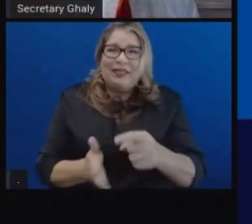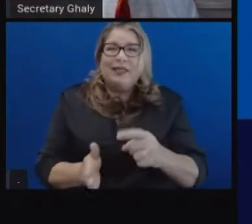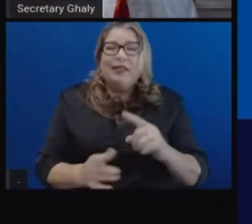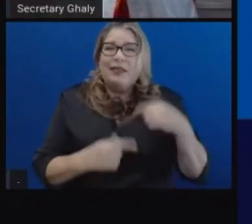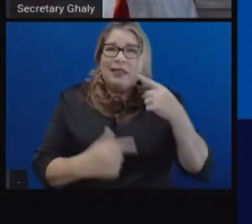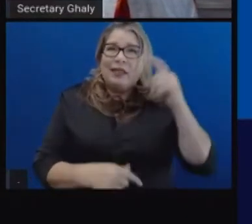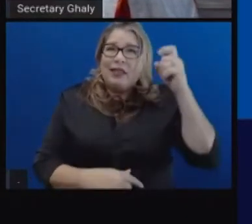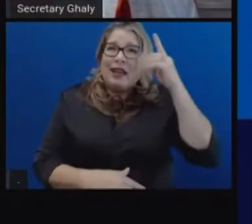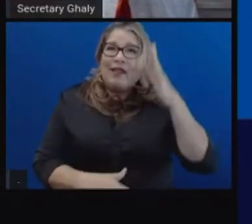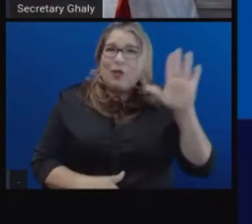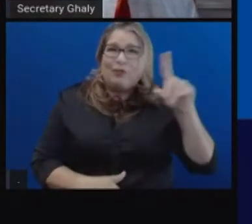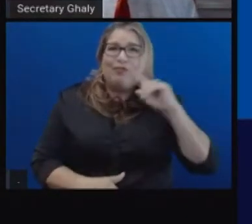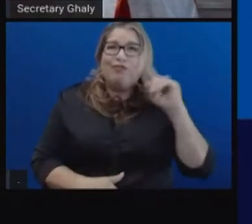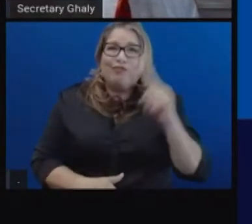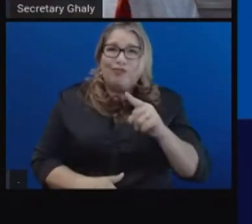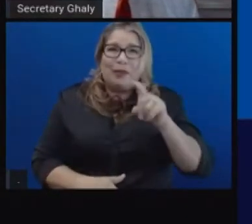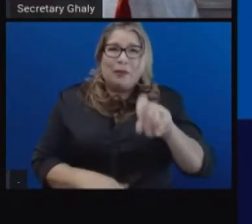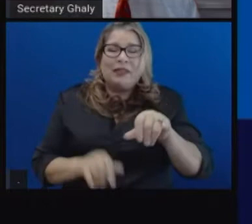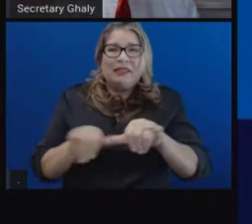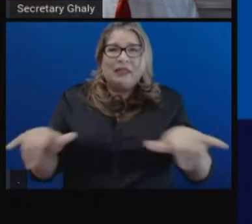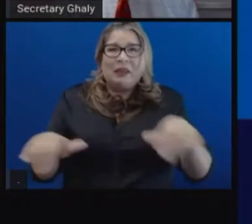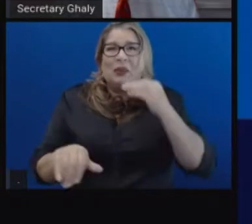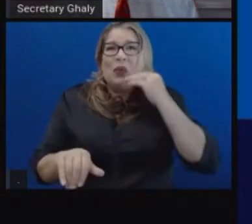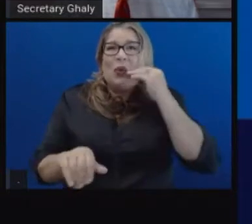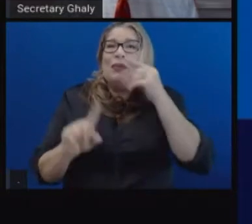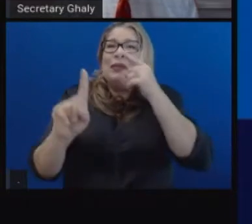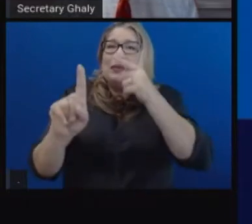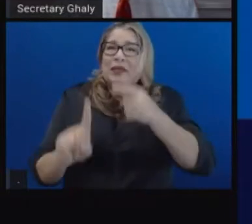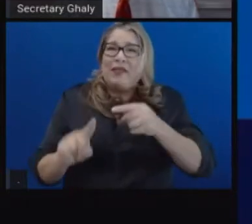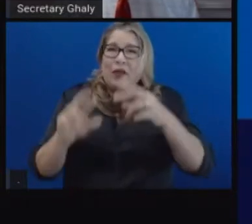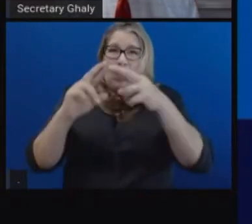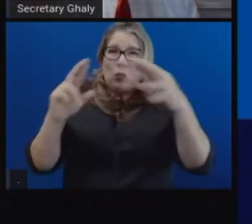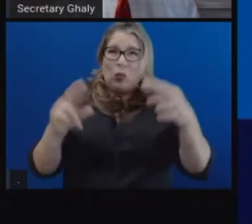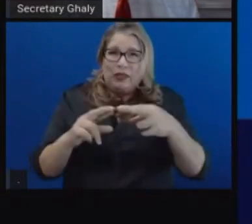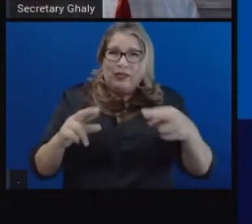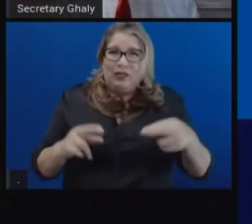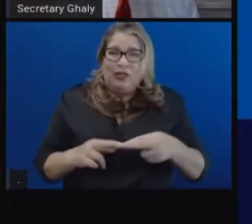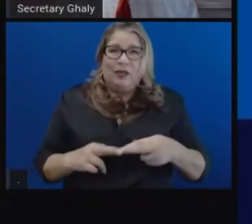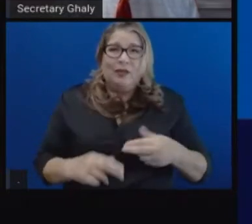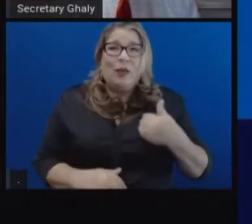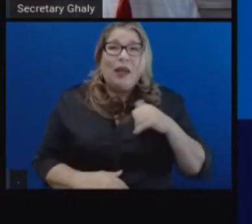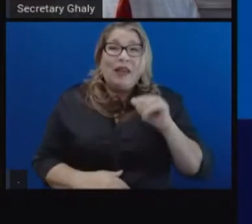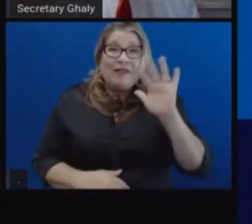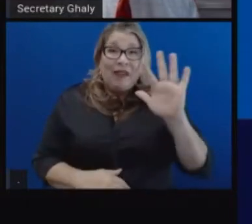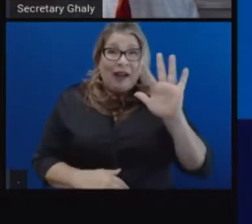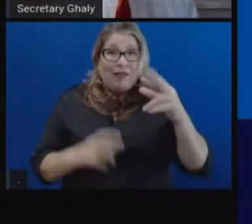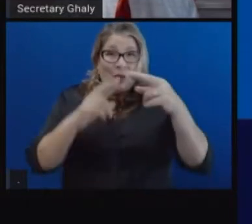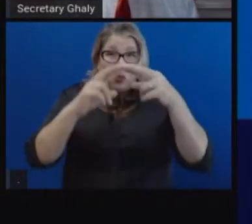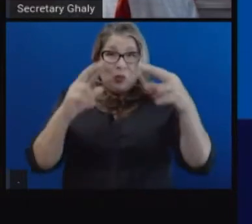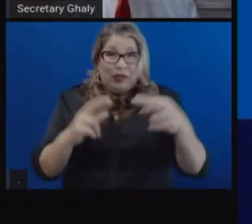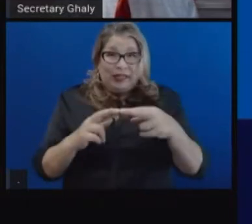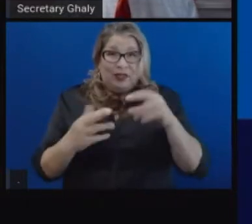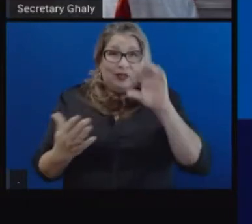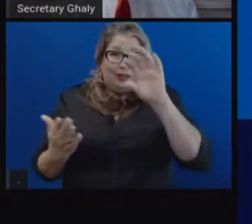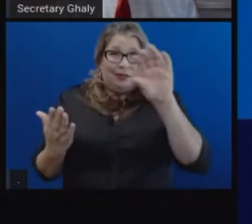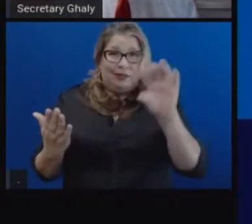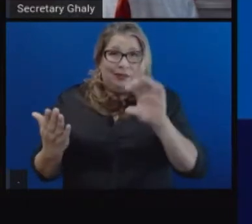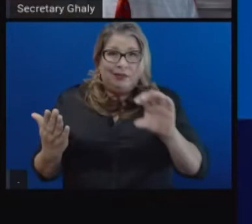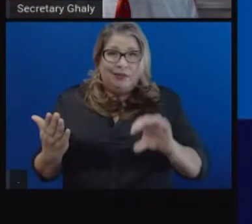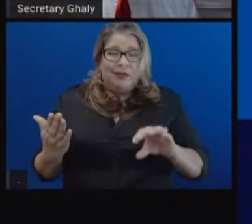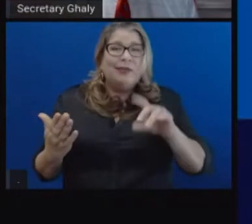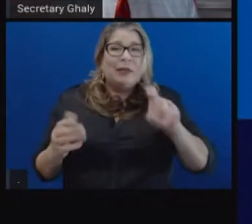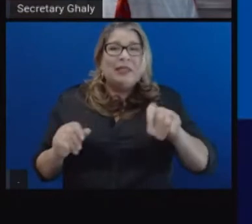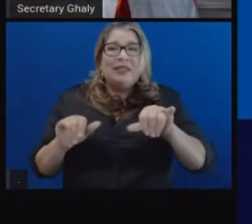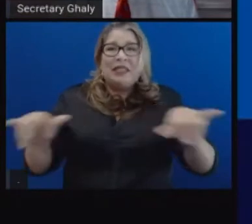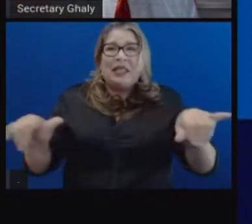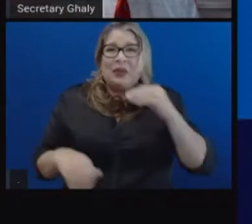the order required that regions, we had 5 of them, stay in the regional stay-at-home order for at